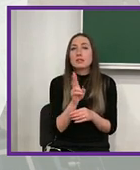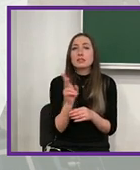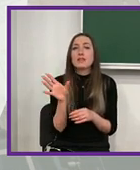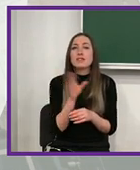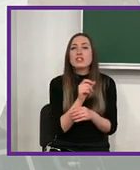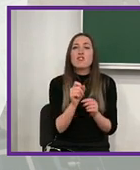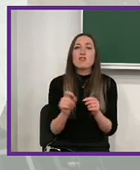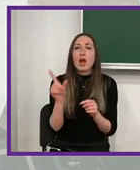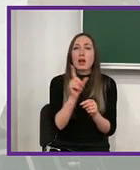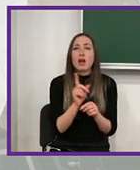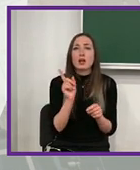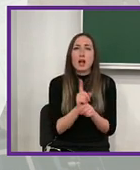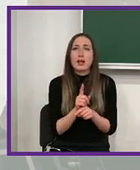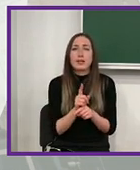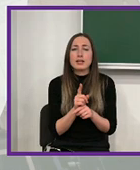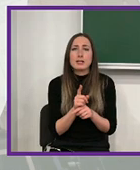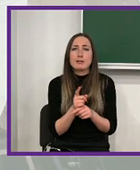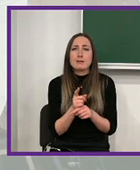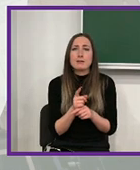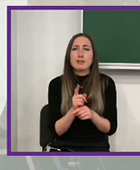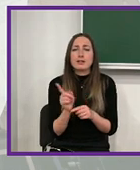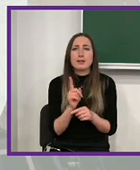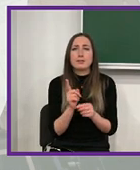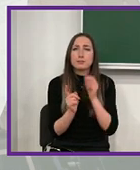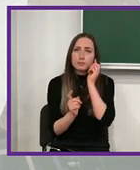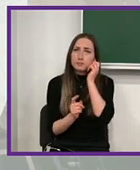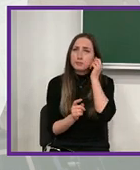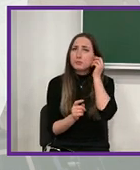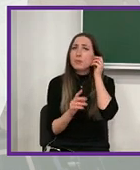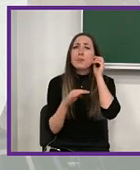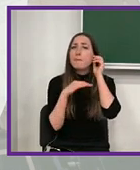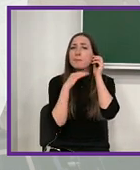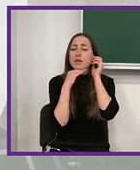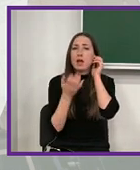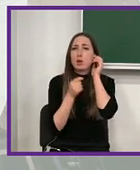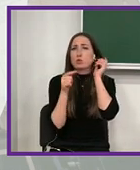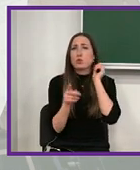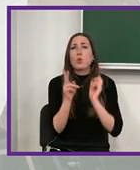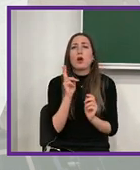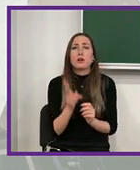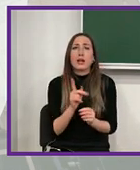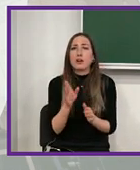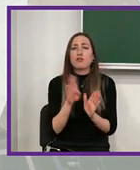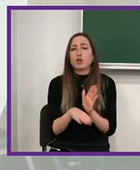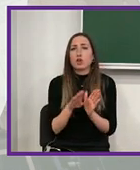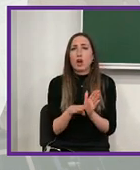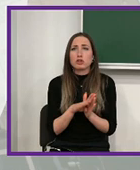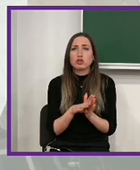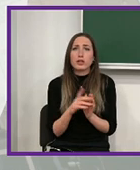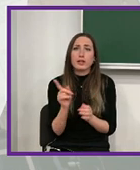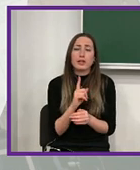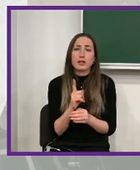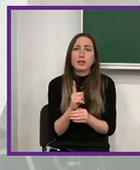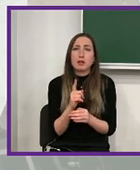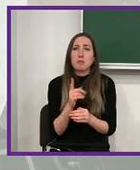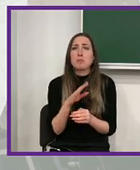most vulnerable. So it's not enough to really have a proper stakeholder dialogue to, for example,